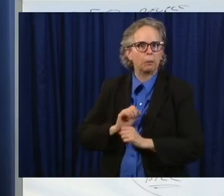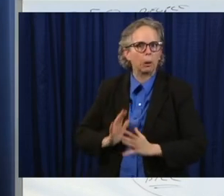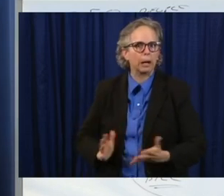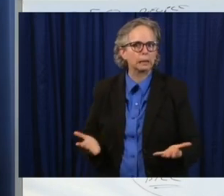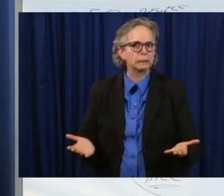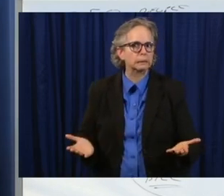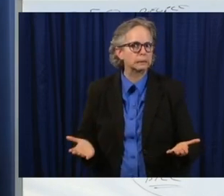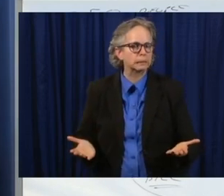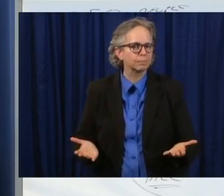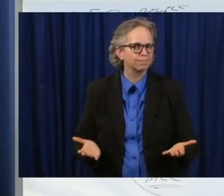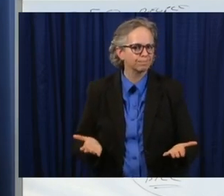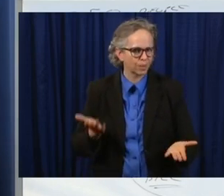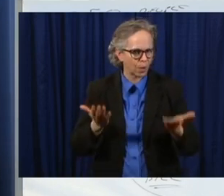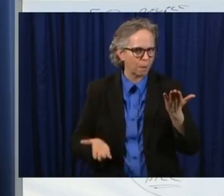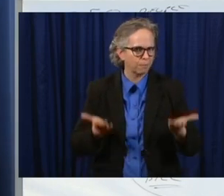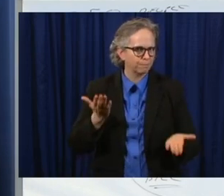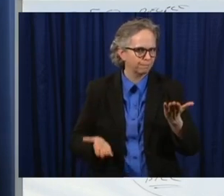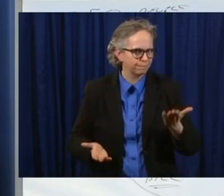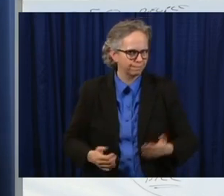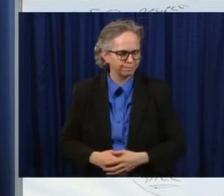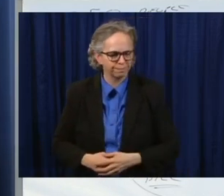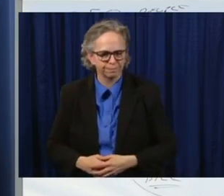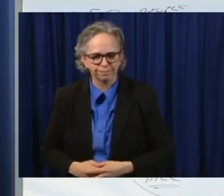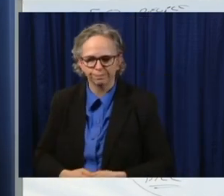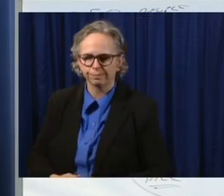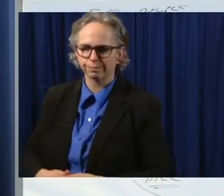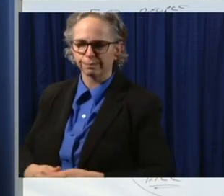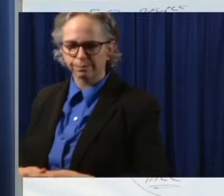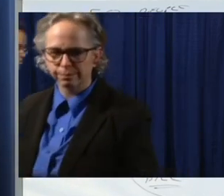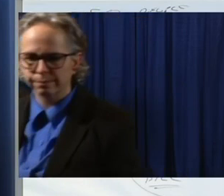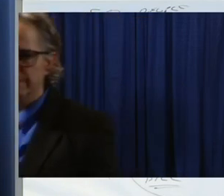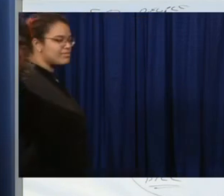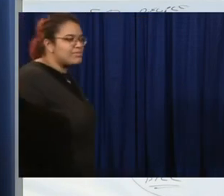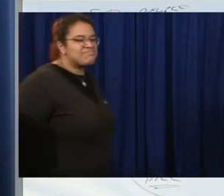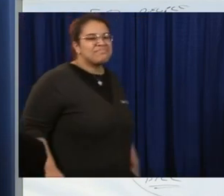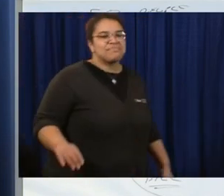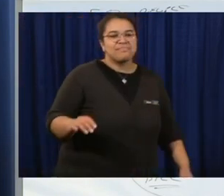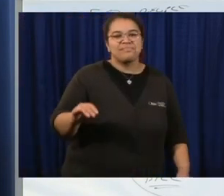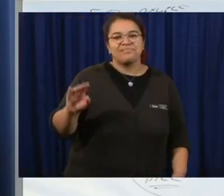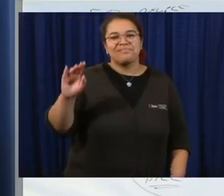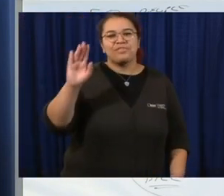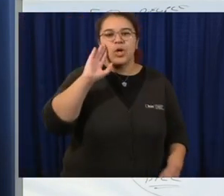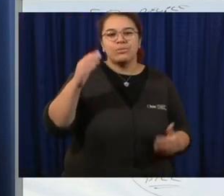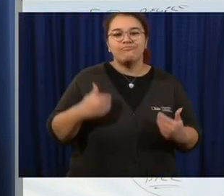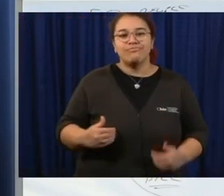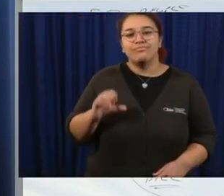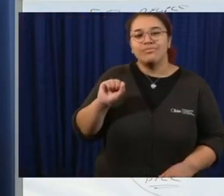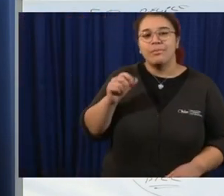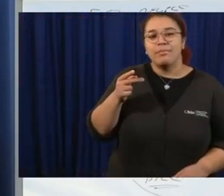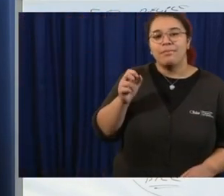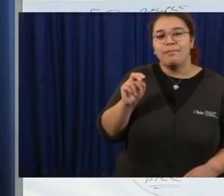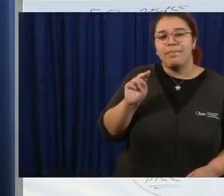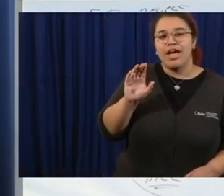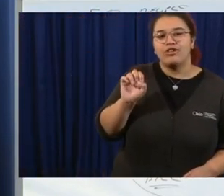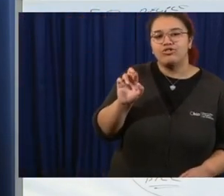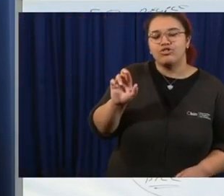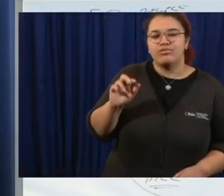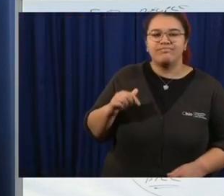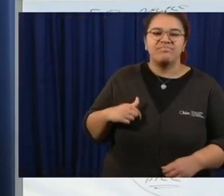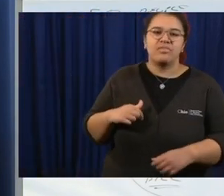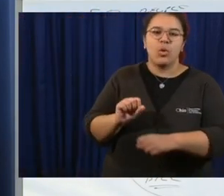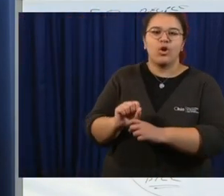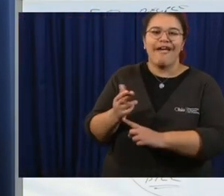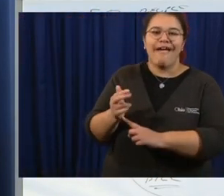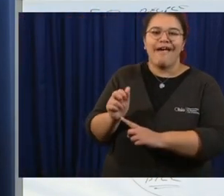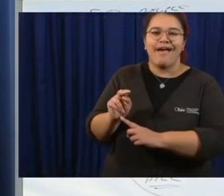This is Spencer Hickey with Hannah News Service. I know you're holding off on the details until Monday, but would you be able to comment, Governor, on